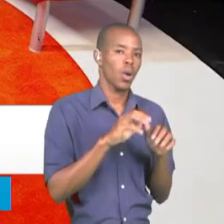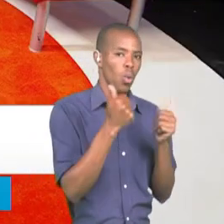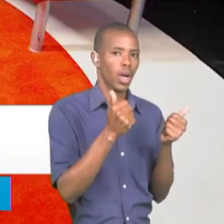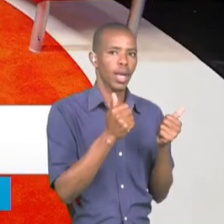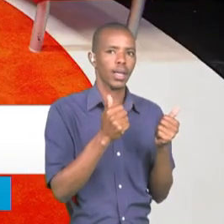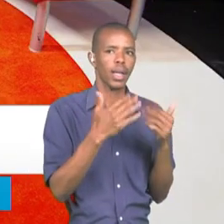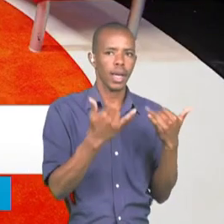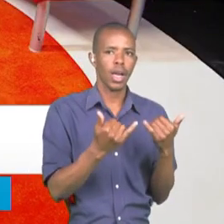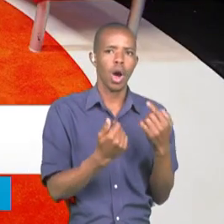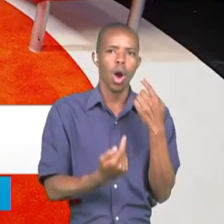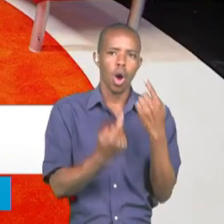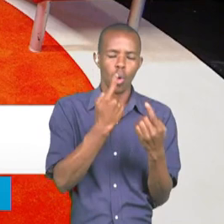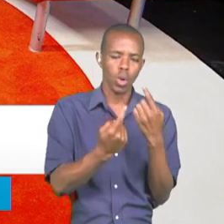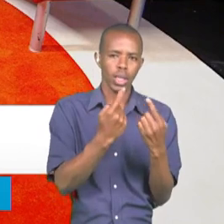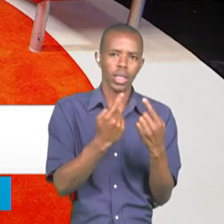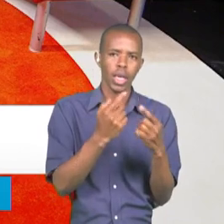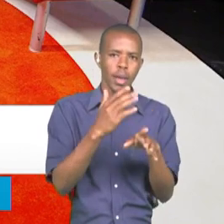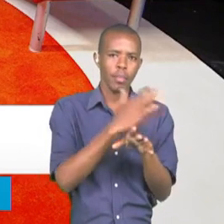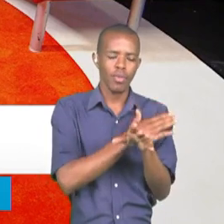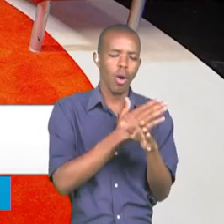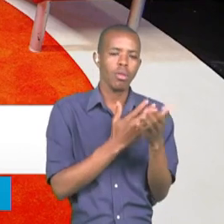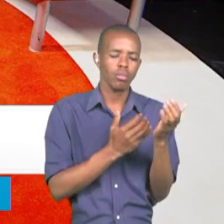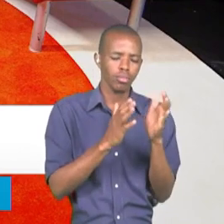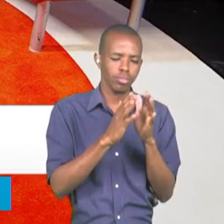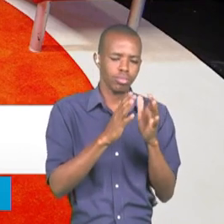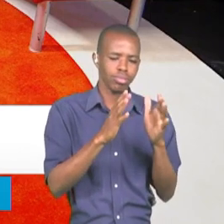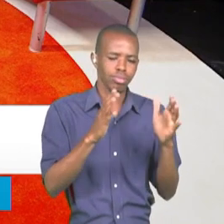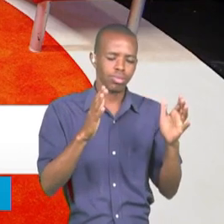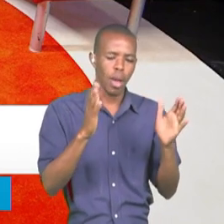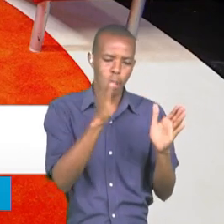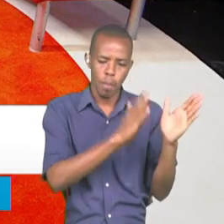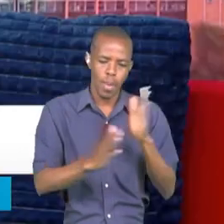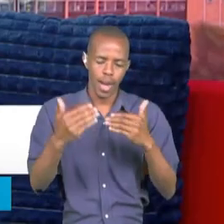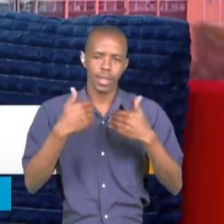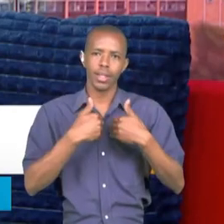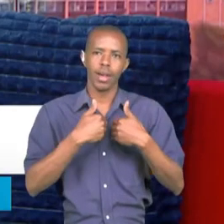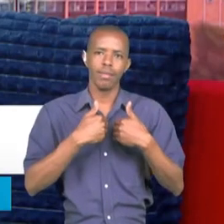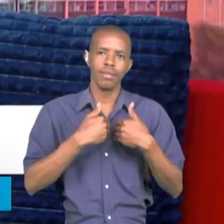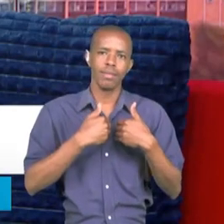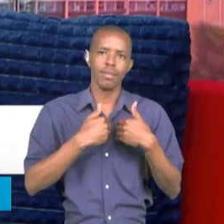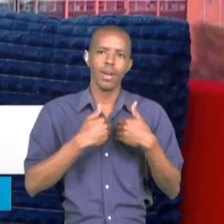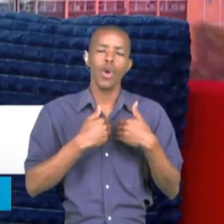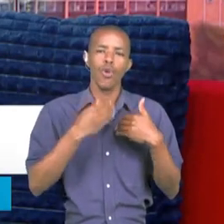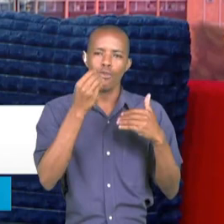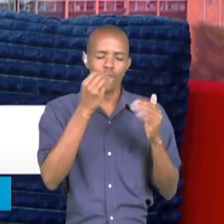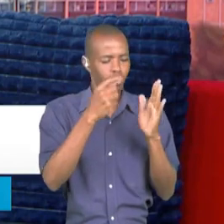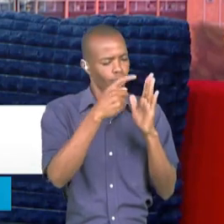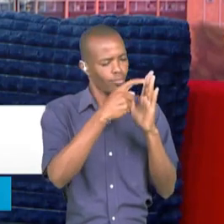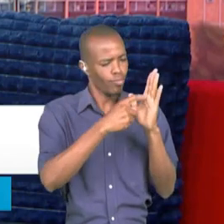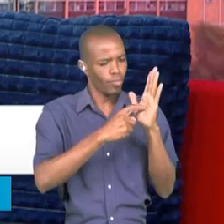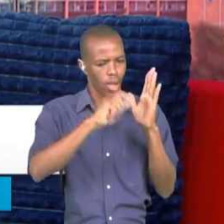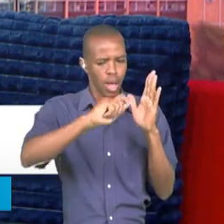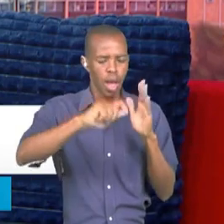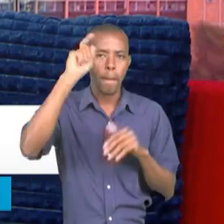Since for now I'm cooking from home before I expand, of course there are plans and everything, I'll write the menu so that if,